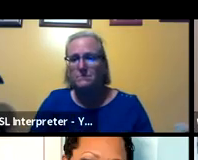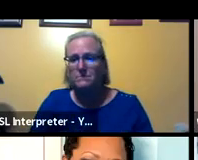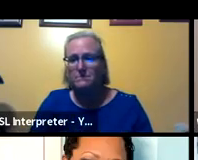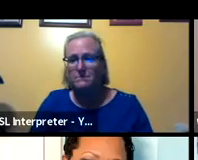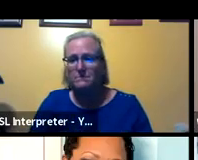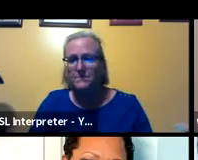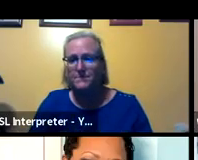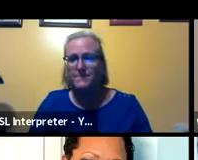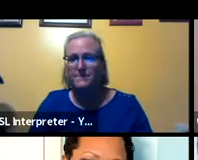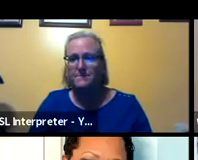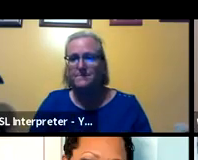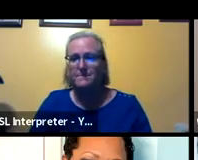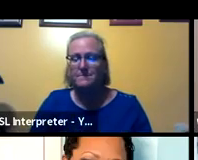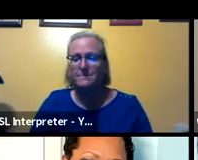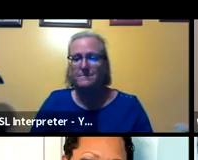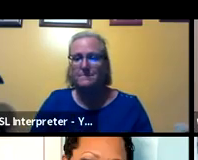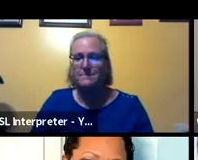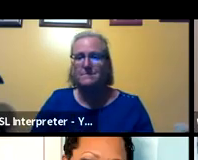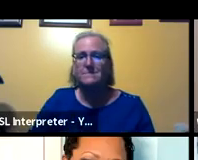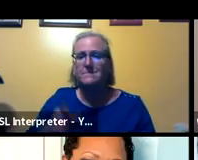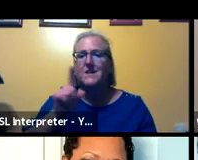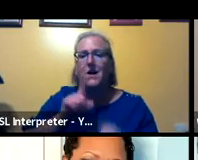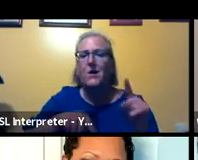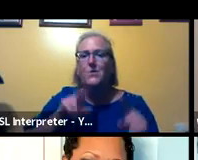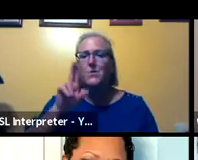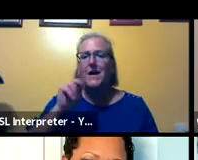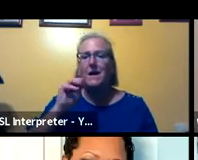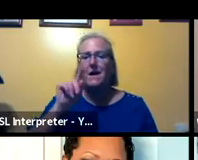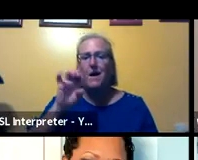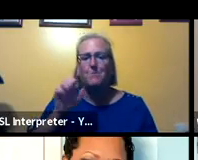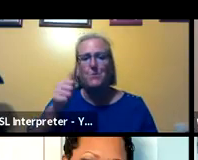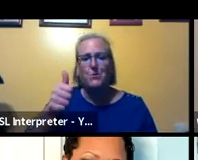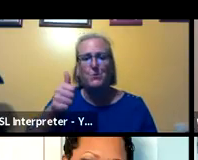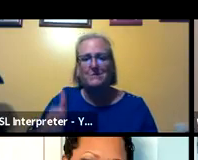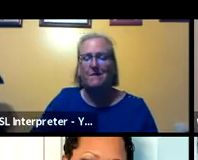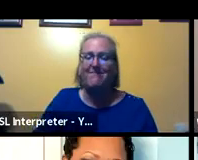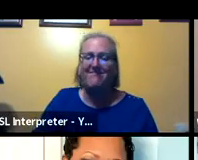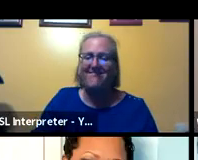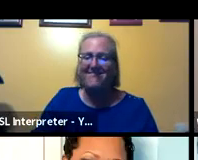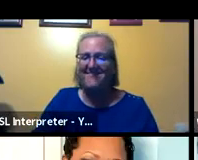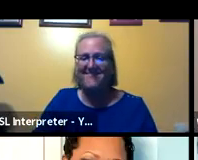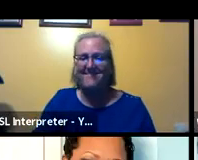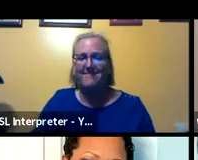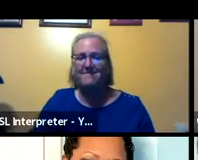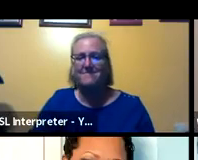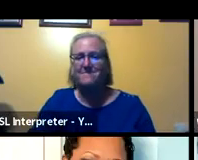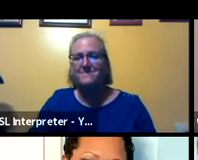Oh, sorry. You're not allowed to unmute yourself after I mute you if you're presenting again.